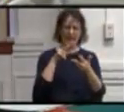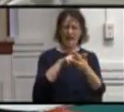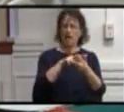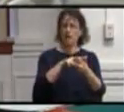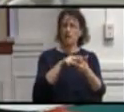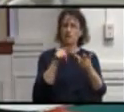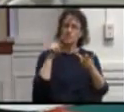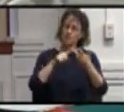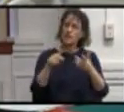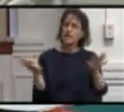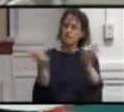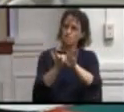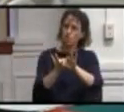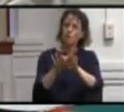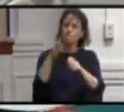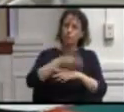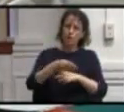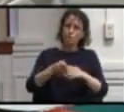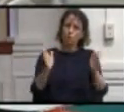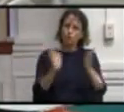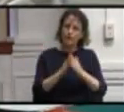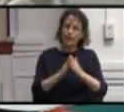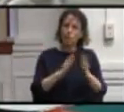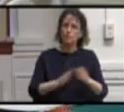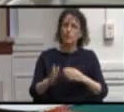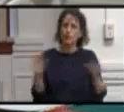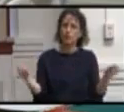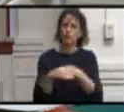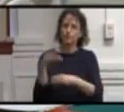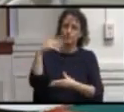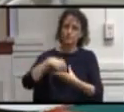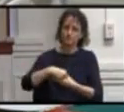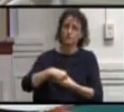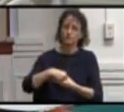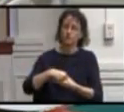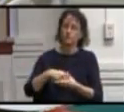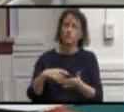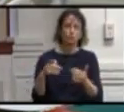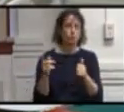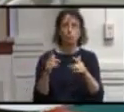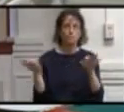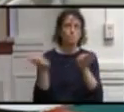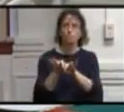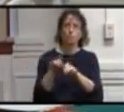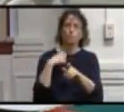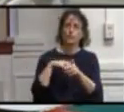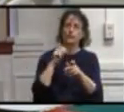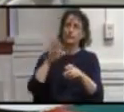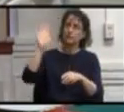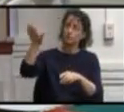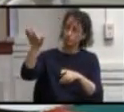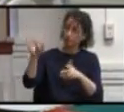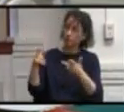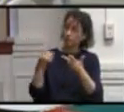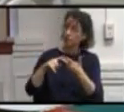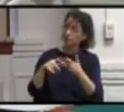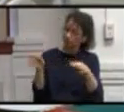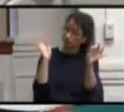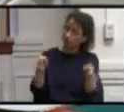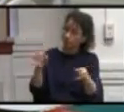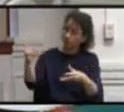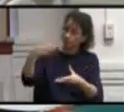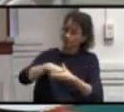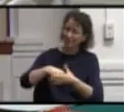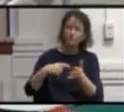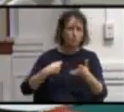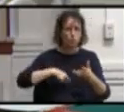But, so I think from our standpoint, that's one of the first things we want to do, is really clarify that, make sure our town is looking at it, because we know our town plan